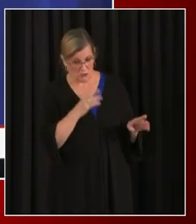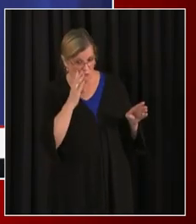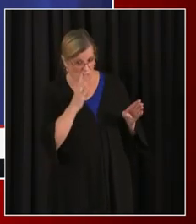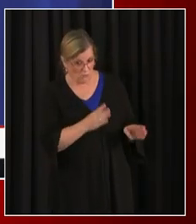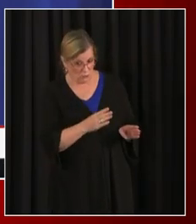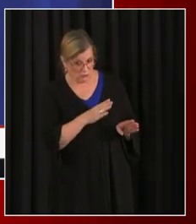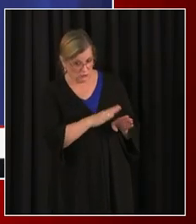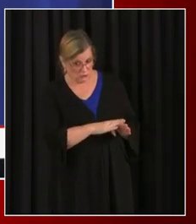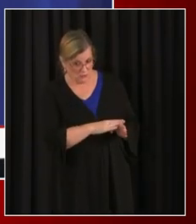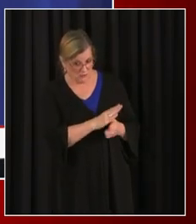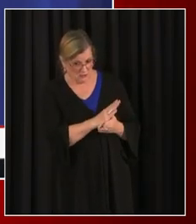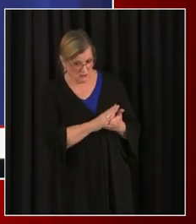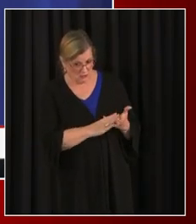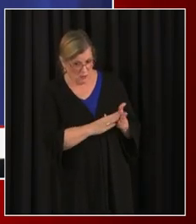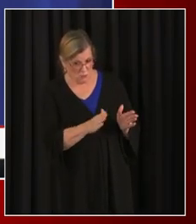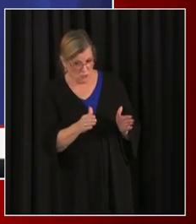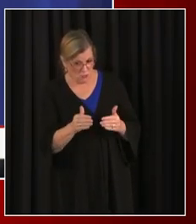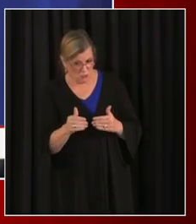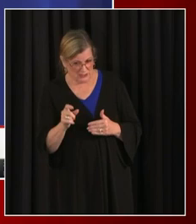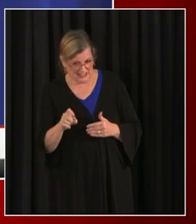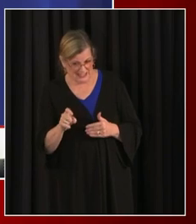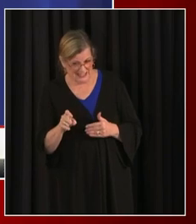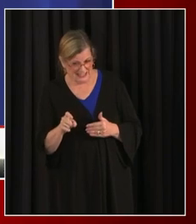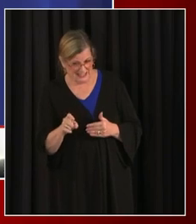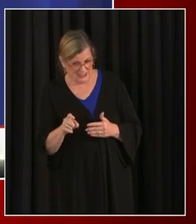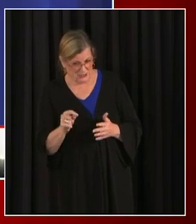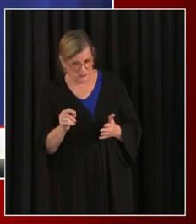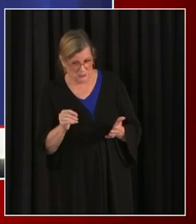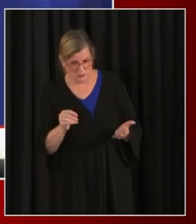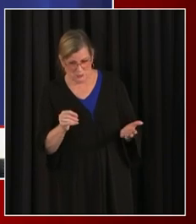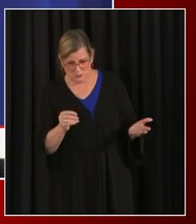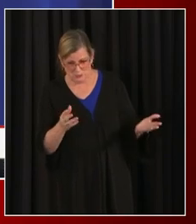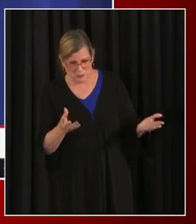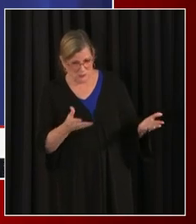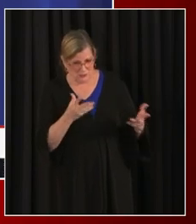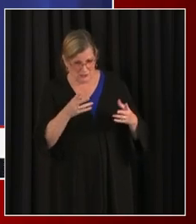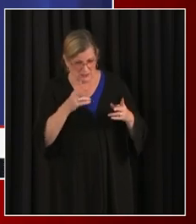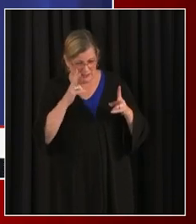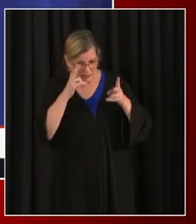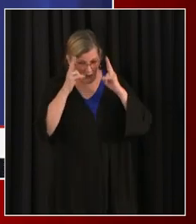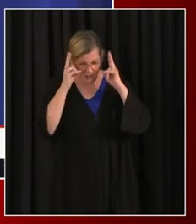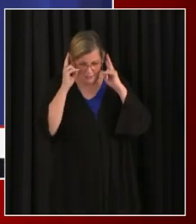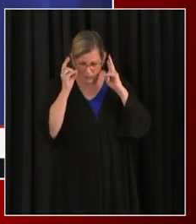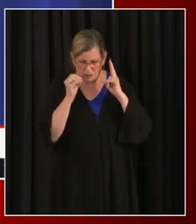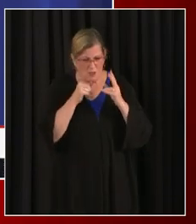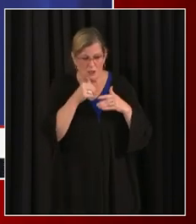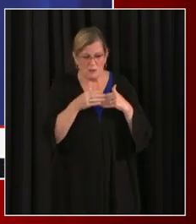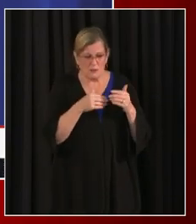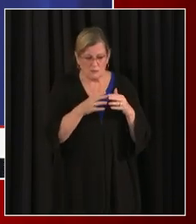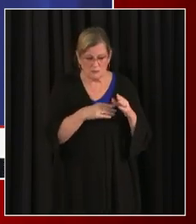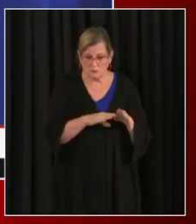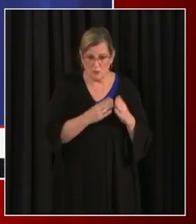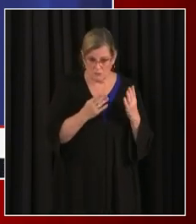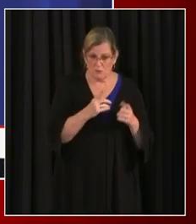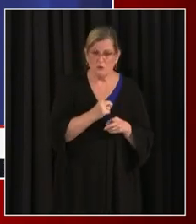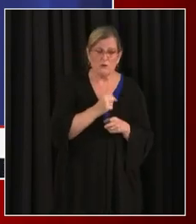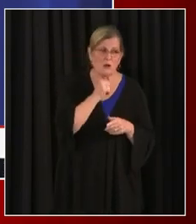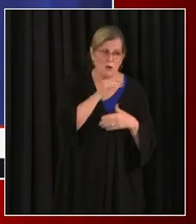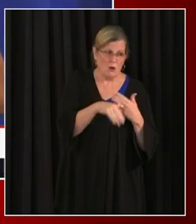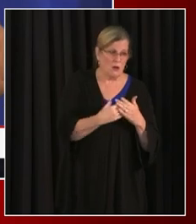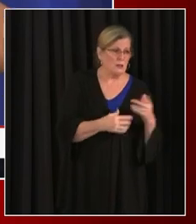the rooms or whatever needed to conduct the cosmetology and whatever that they're opening up, not the entire campus. That's correct. Okay.